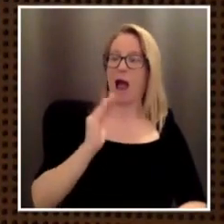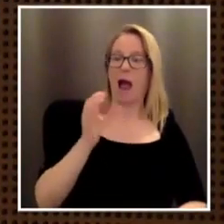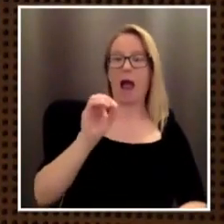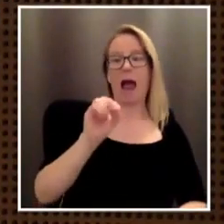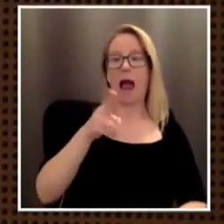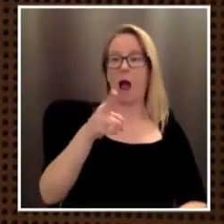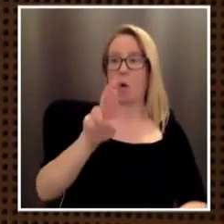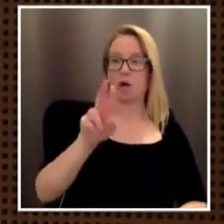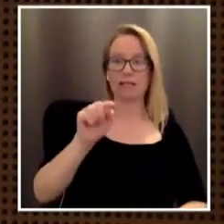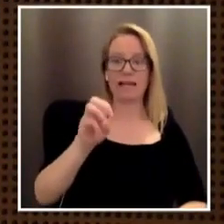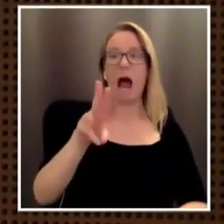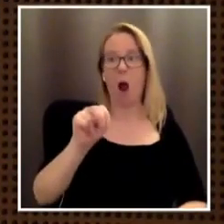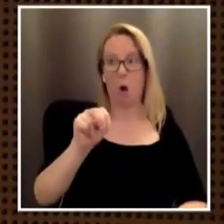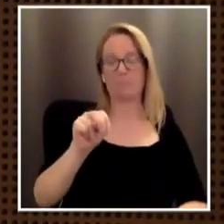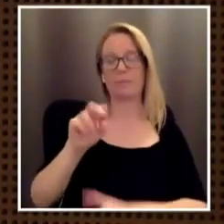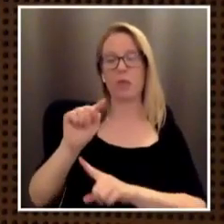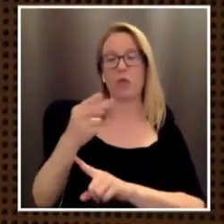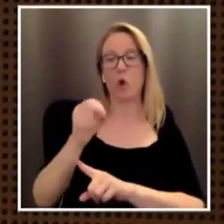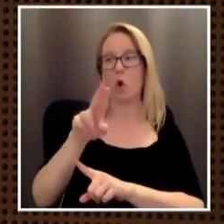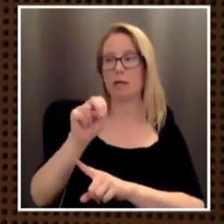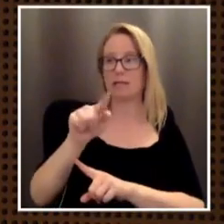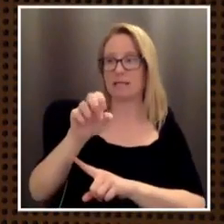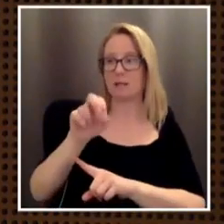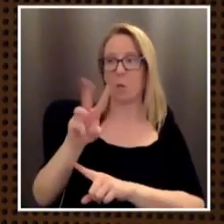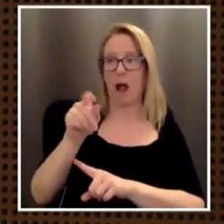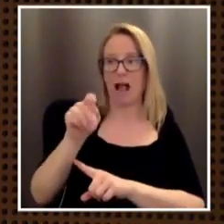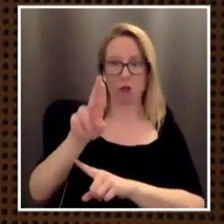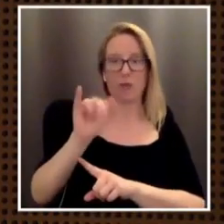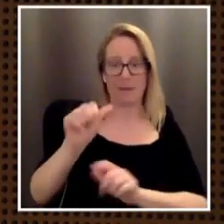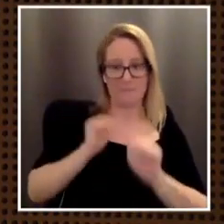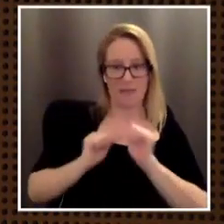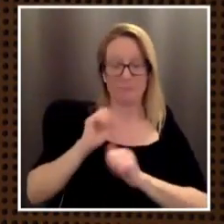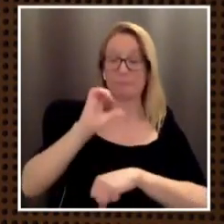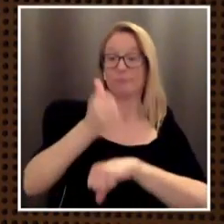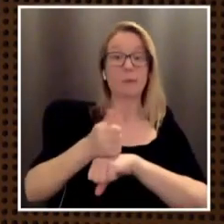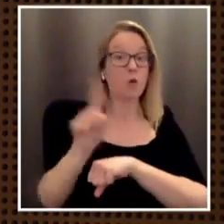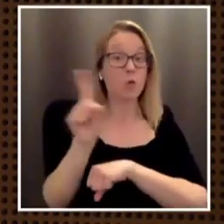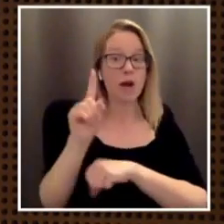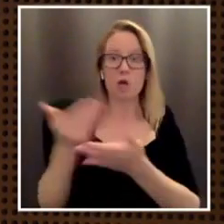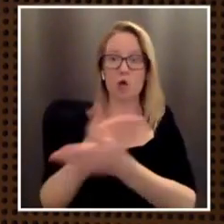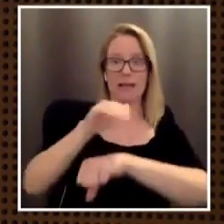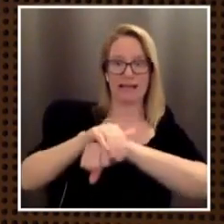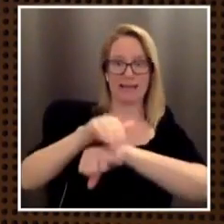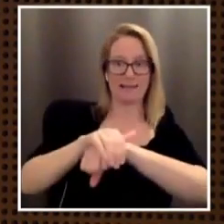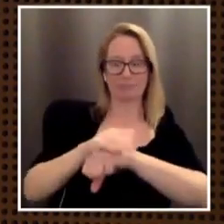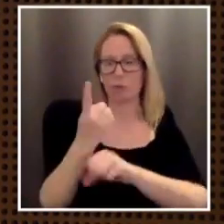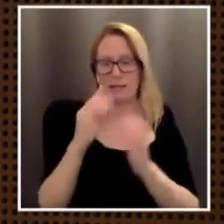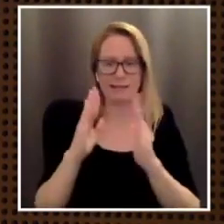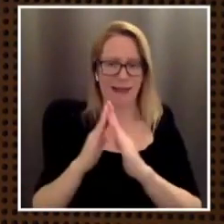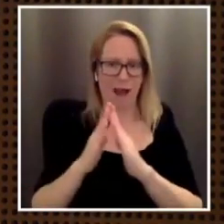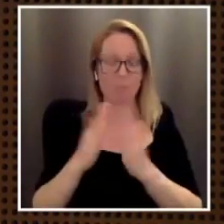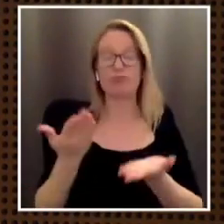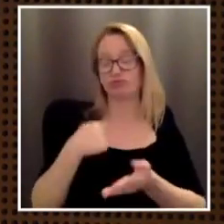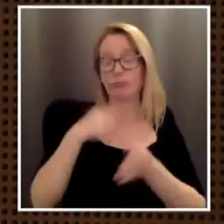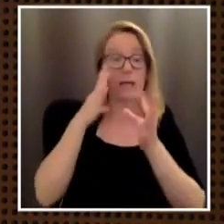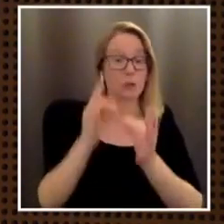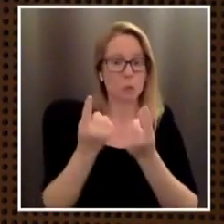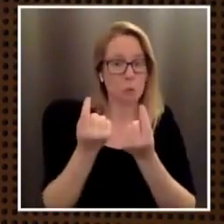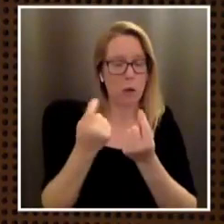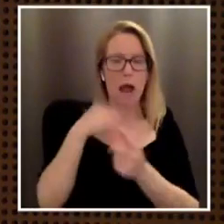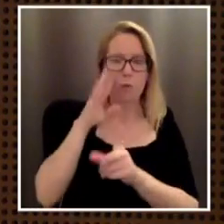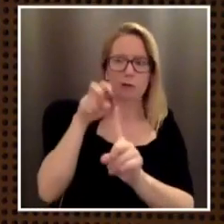Wilder. The play is set in New England, in a New England town, so I decided to question